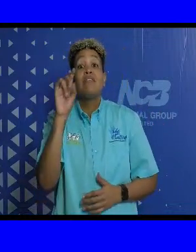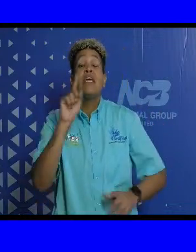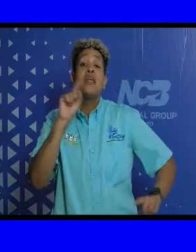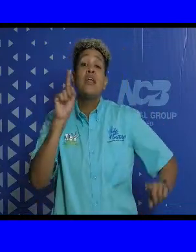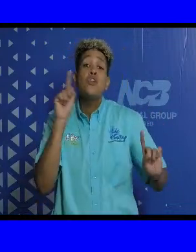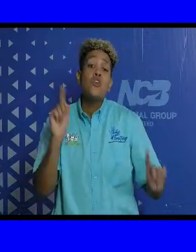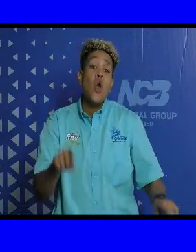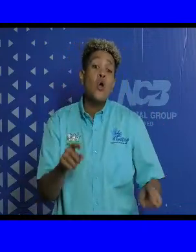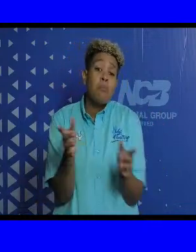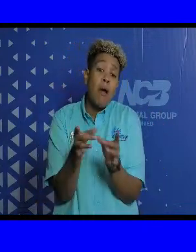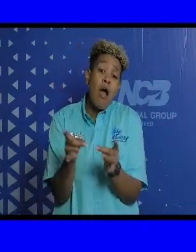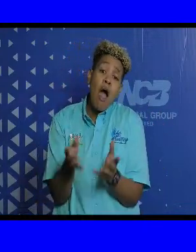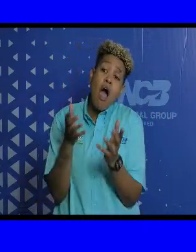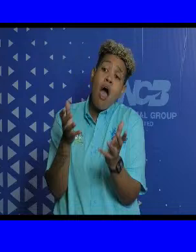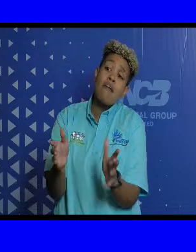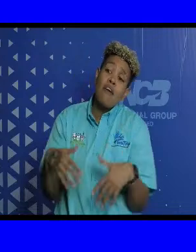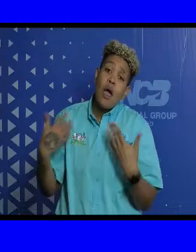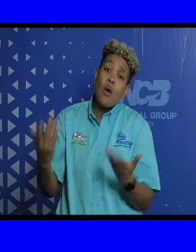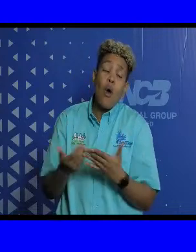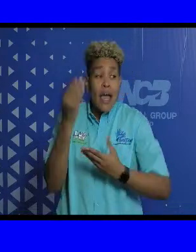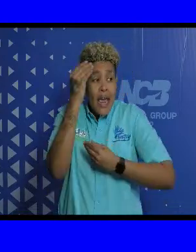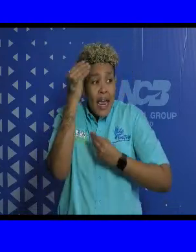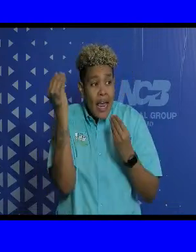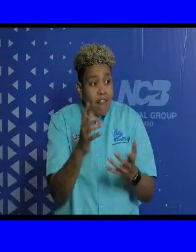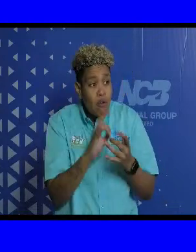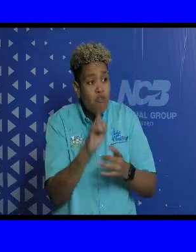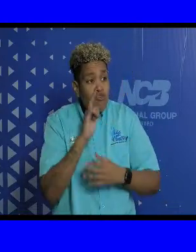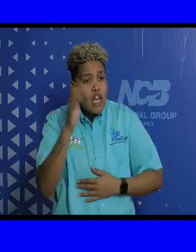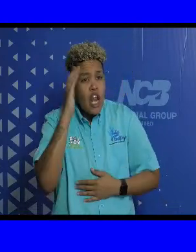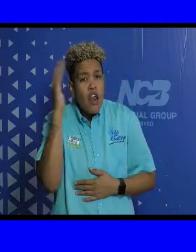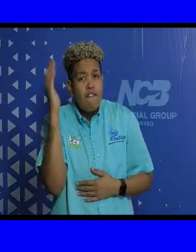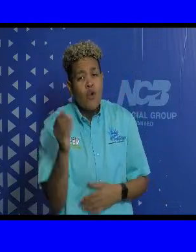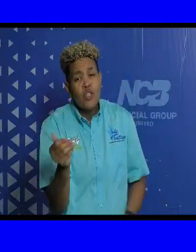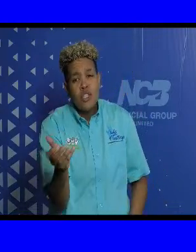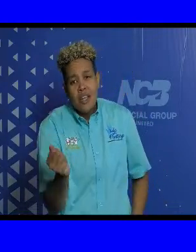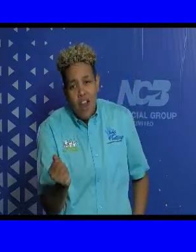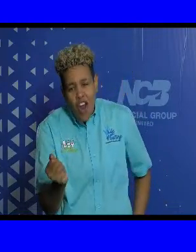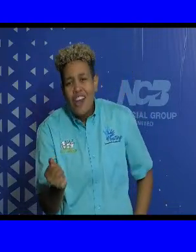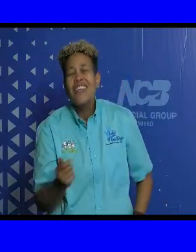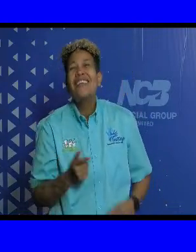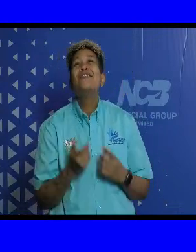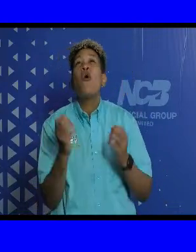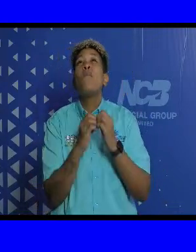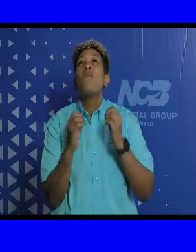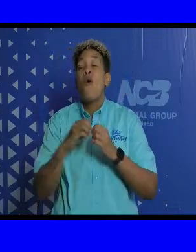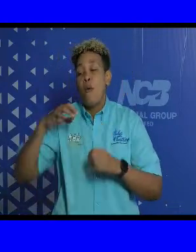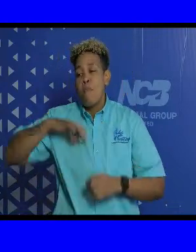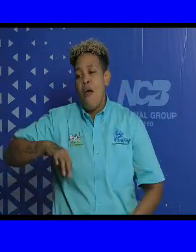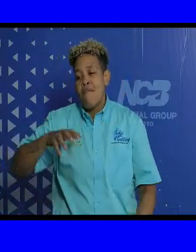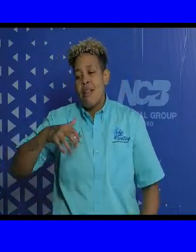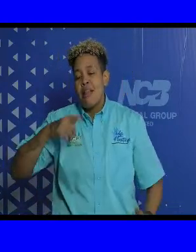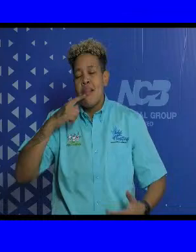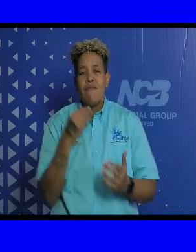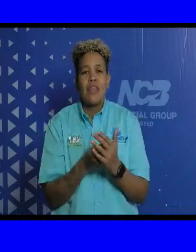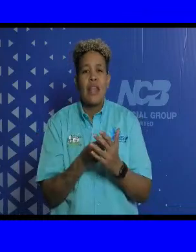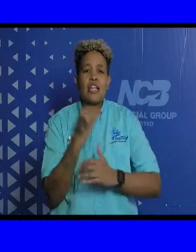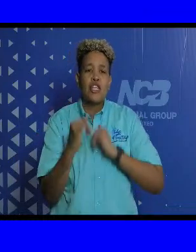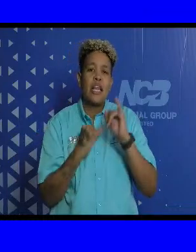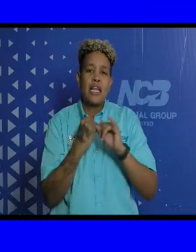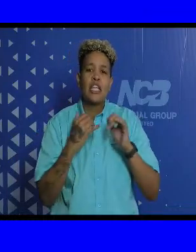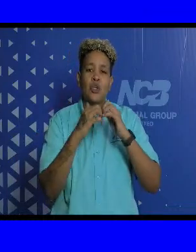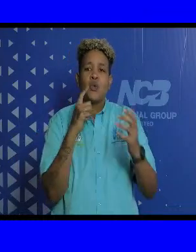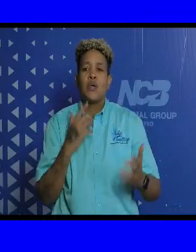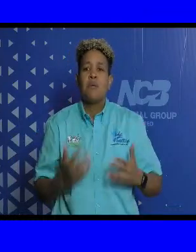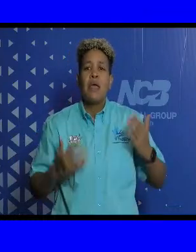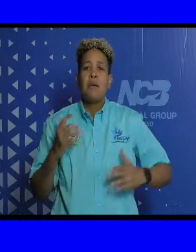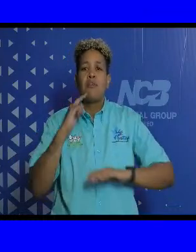announcement convey information about the future earnings, so more profitable financial institutions may